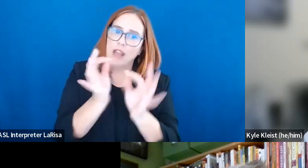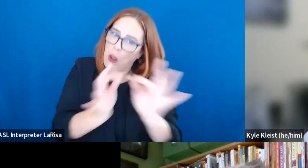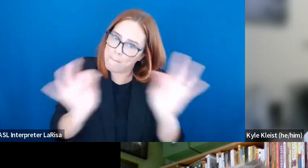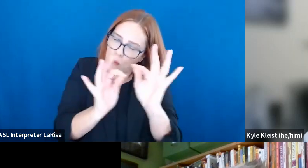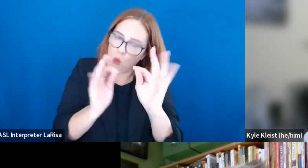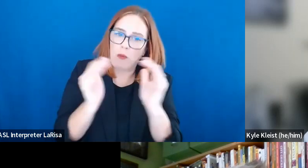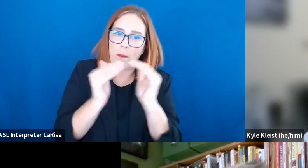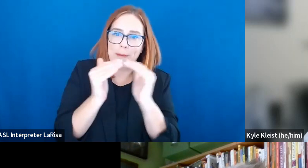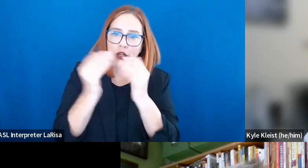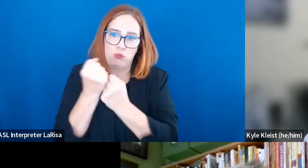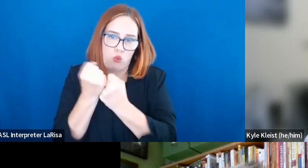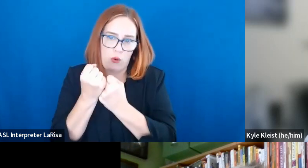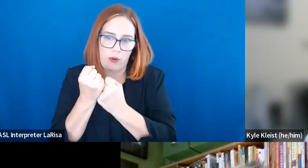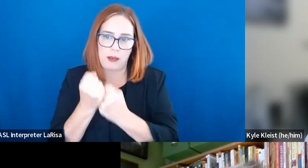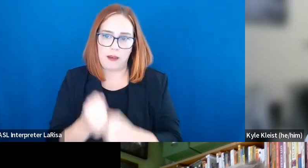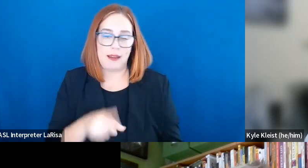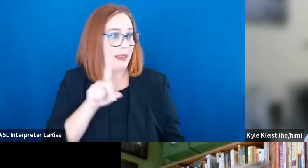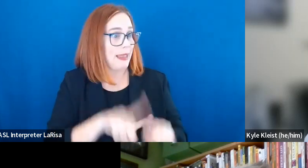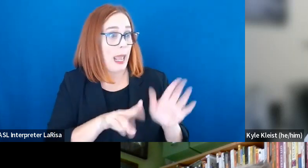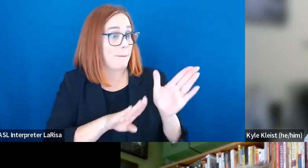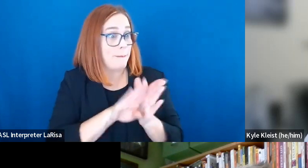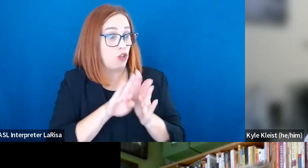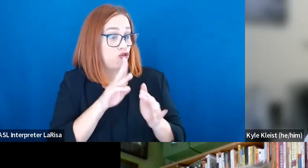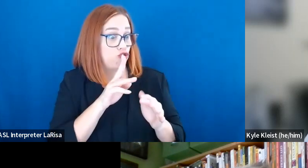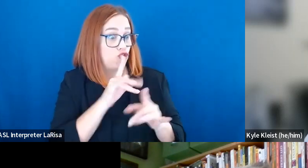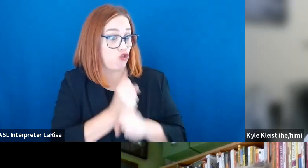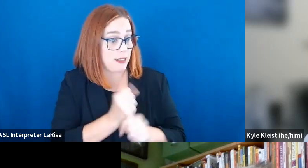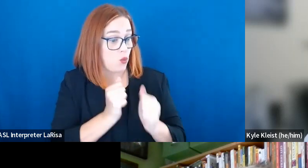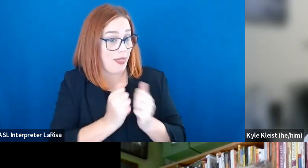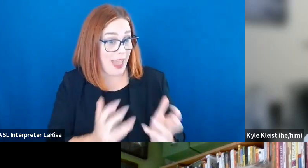Can't build trust without it. Right. Yeah.